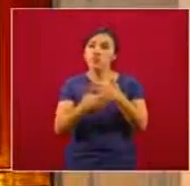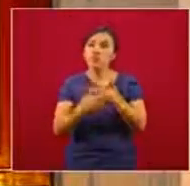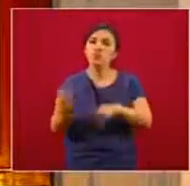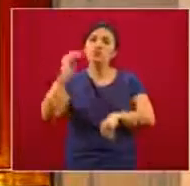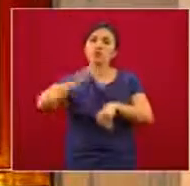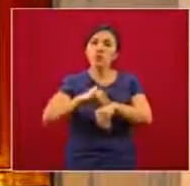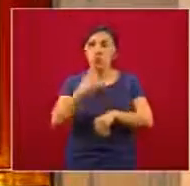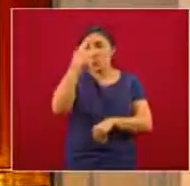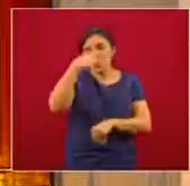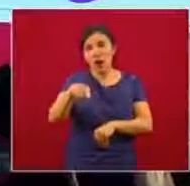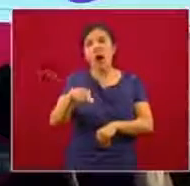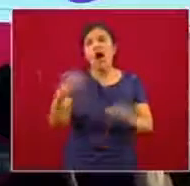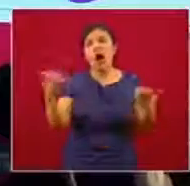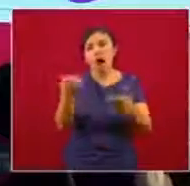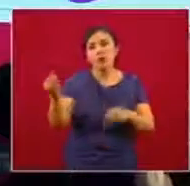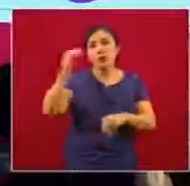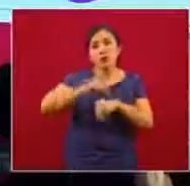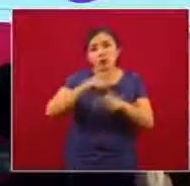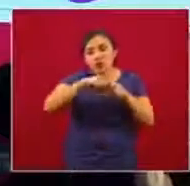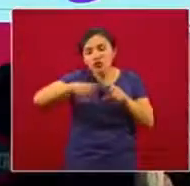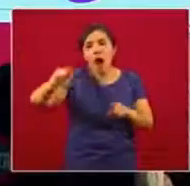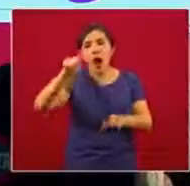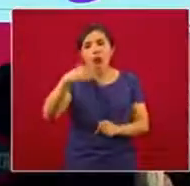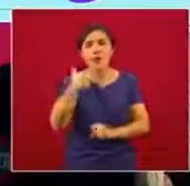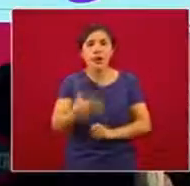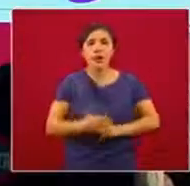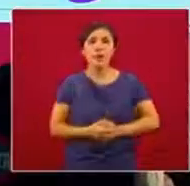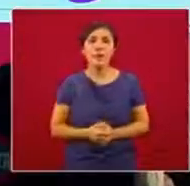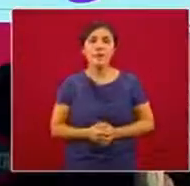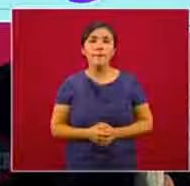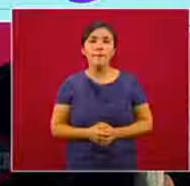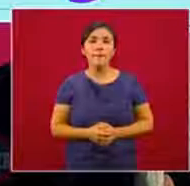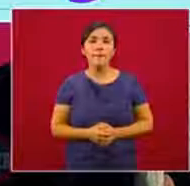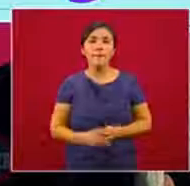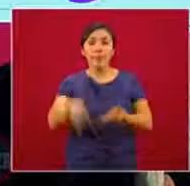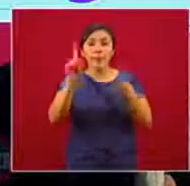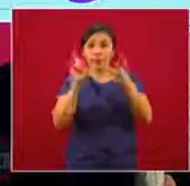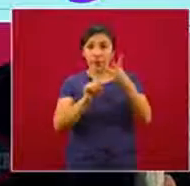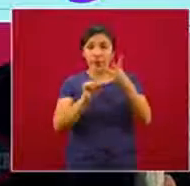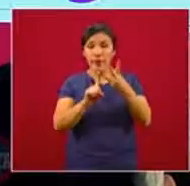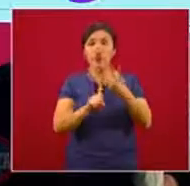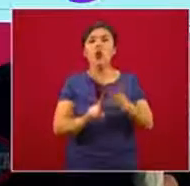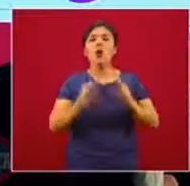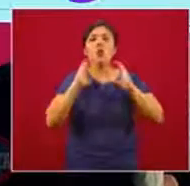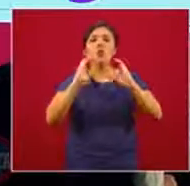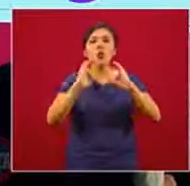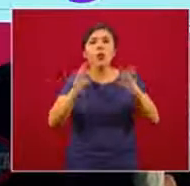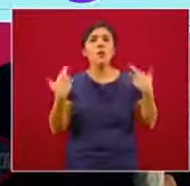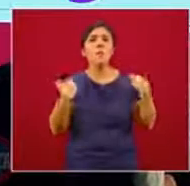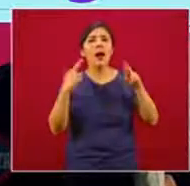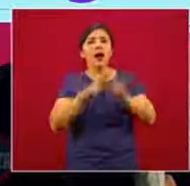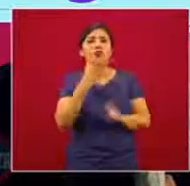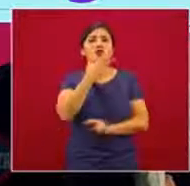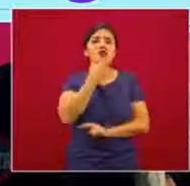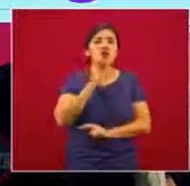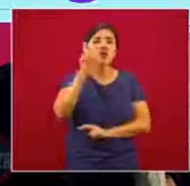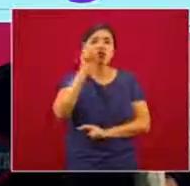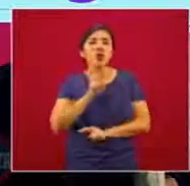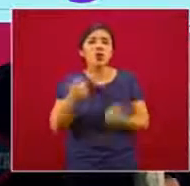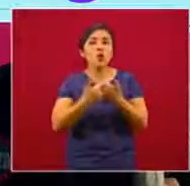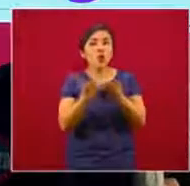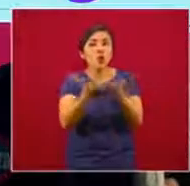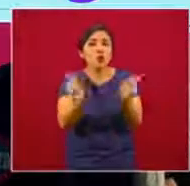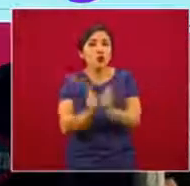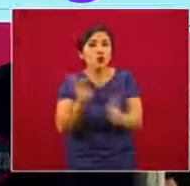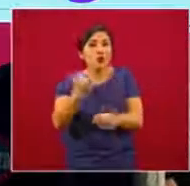And for para many poder of tener. those schools that do not have water El are going tercer to use punto es el resources in cuidado de order maestras y to maestros en get it. The grupos de